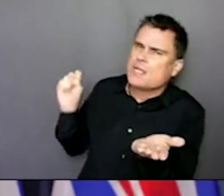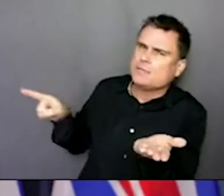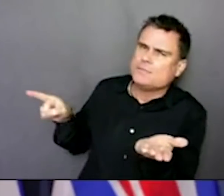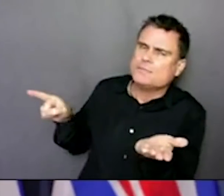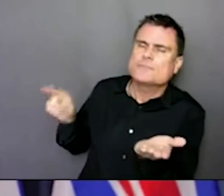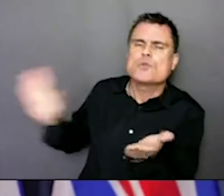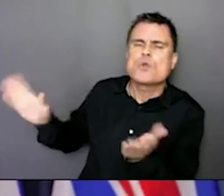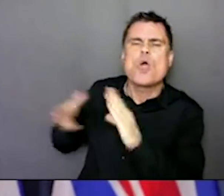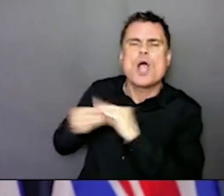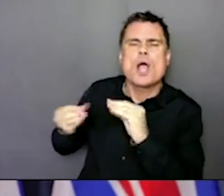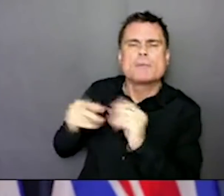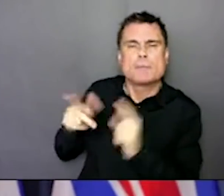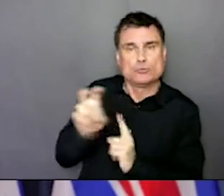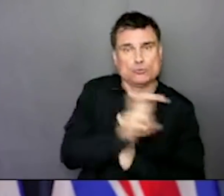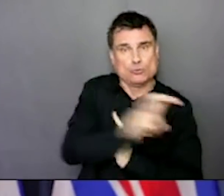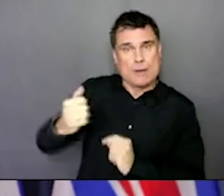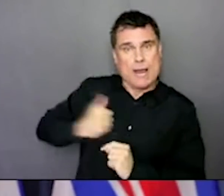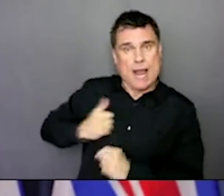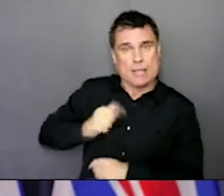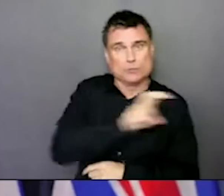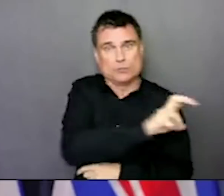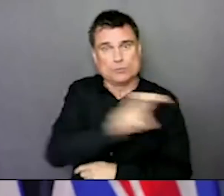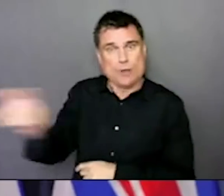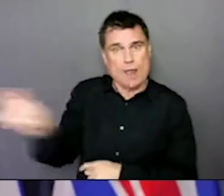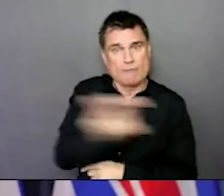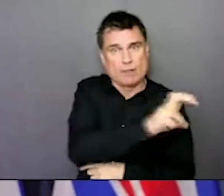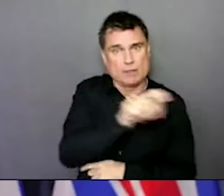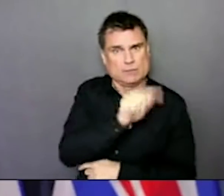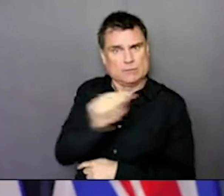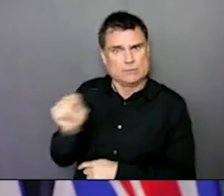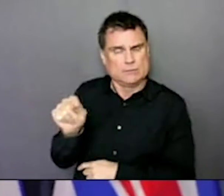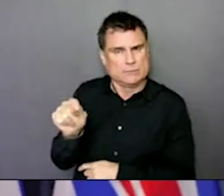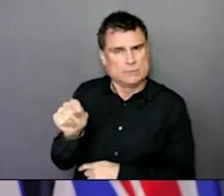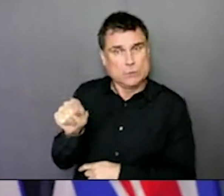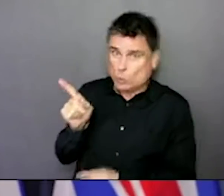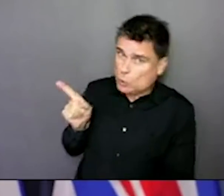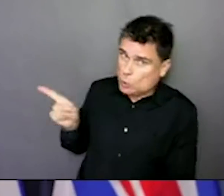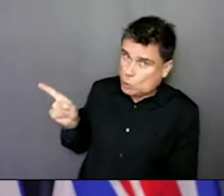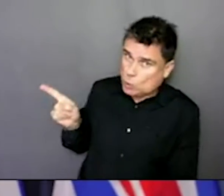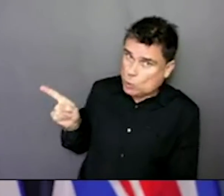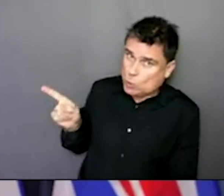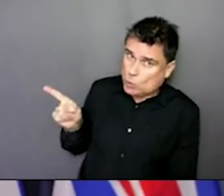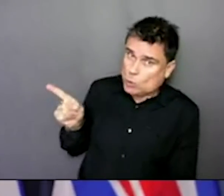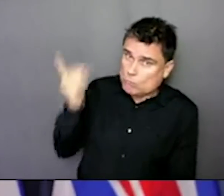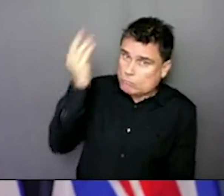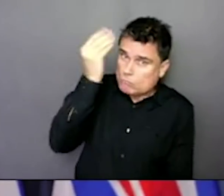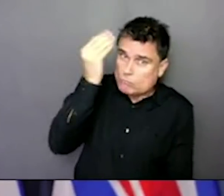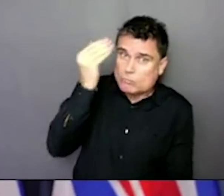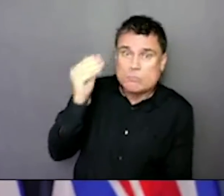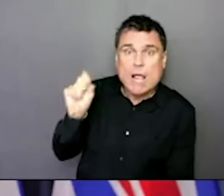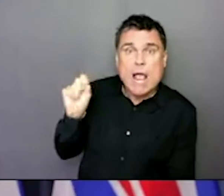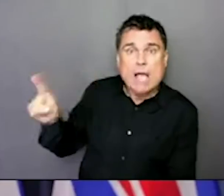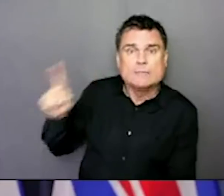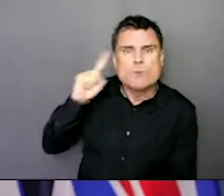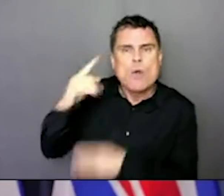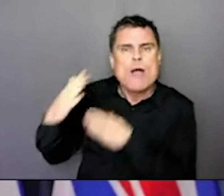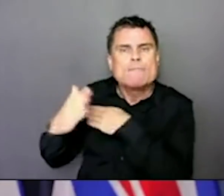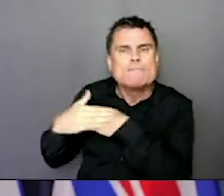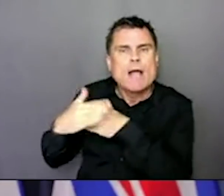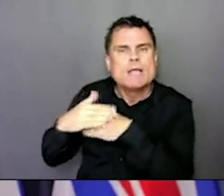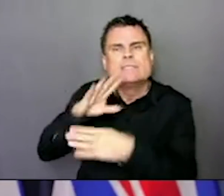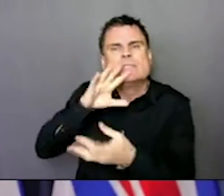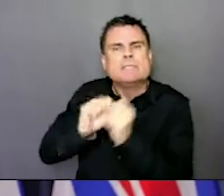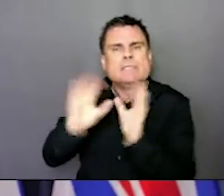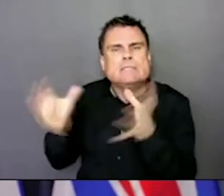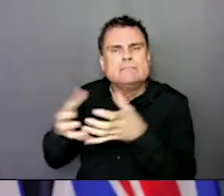Could you just expand on that and sort of indicate what your goal in getting that advice might be? Is it your hope that